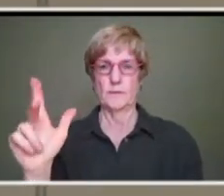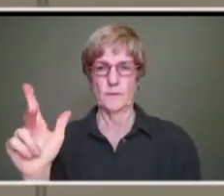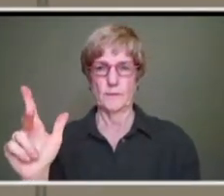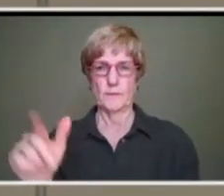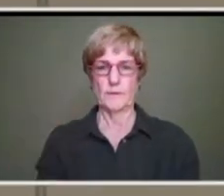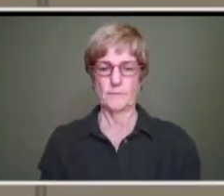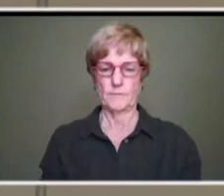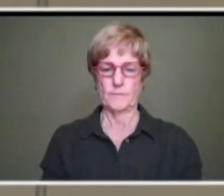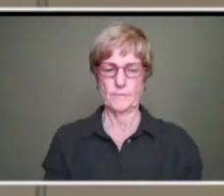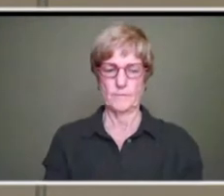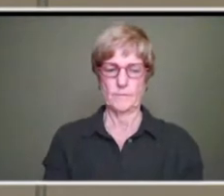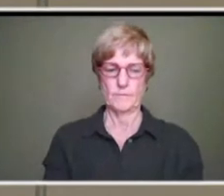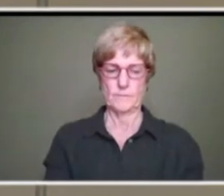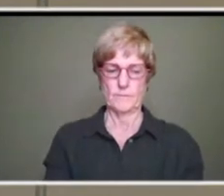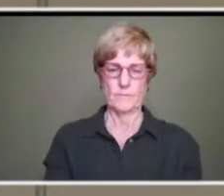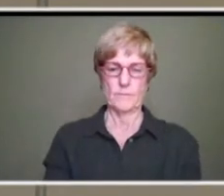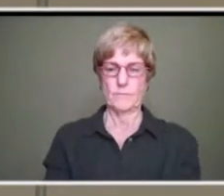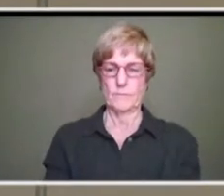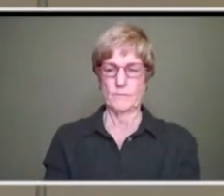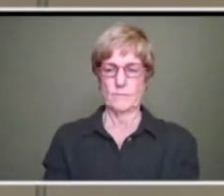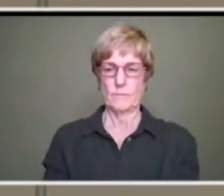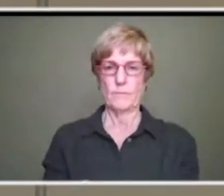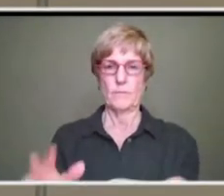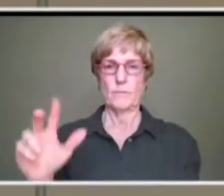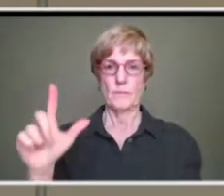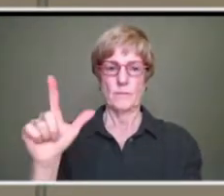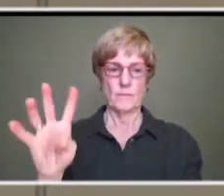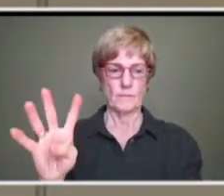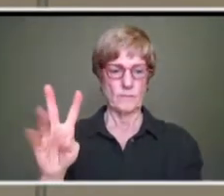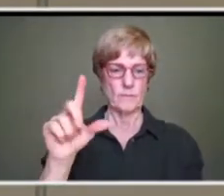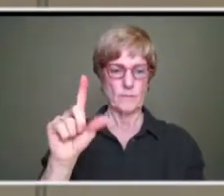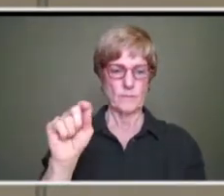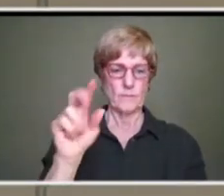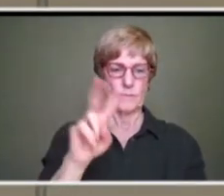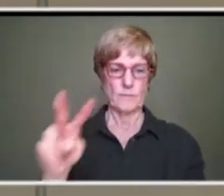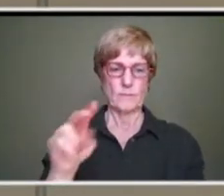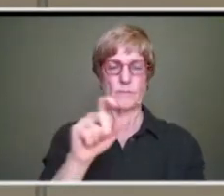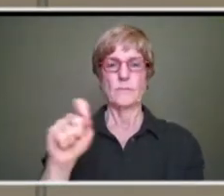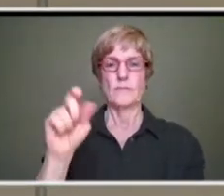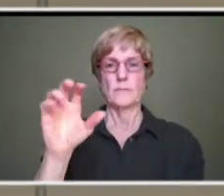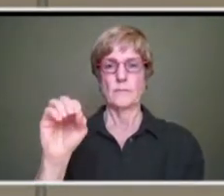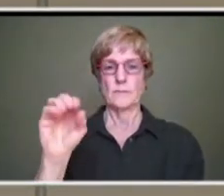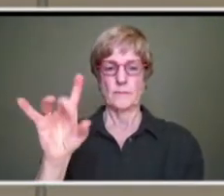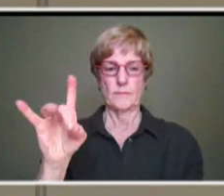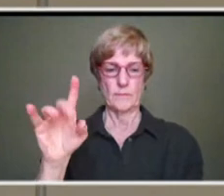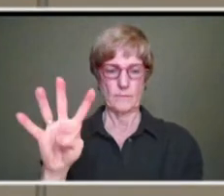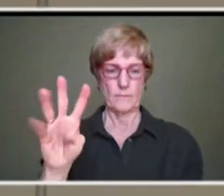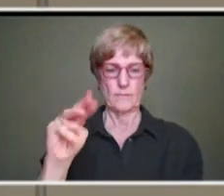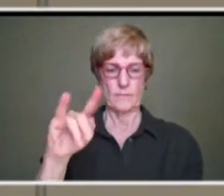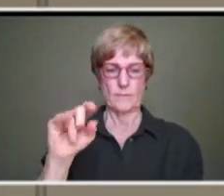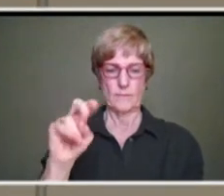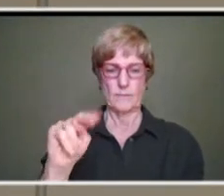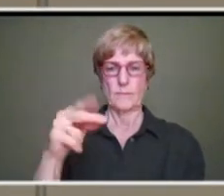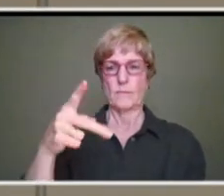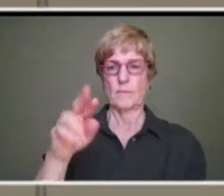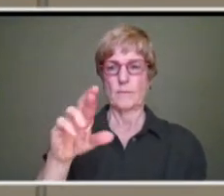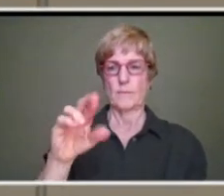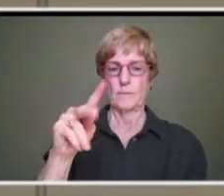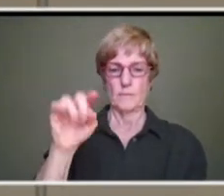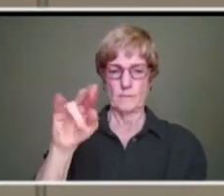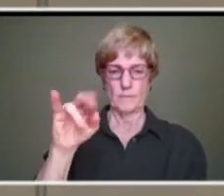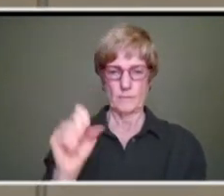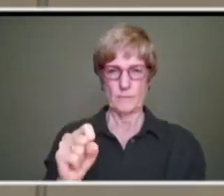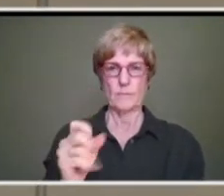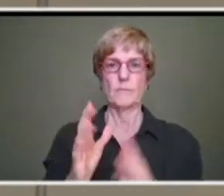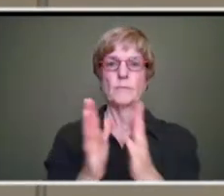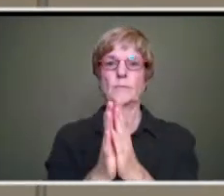item number 24 petition number 2022-084 by Mission properties is a hearing requesting